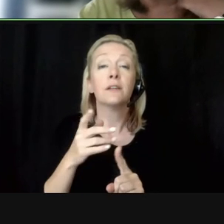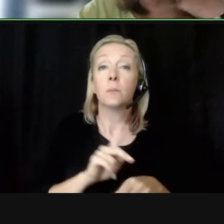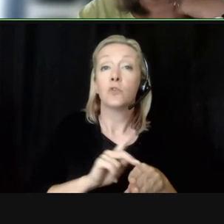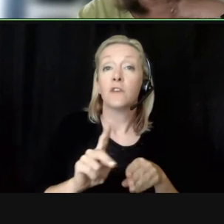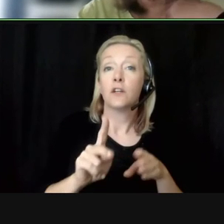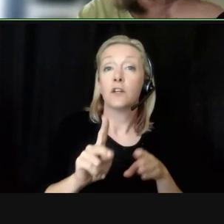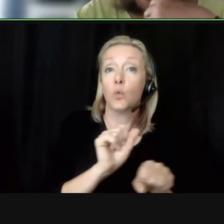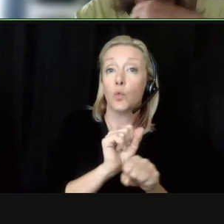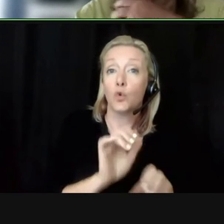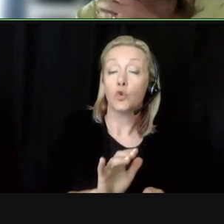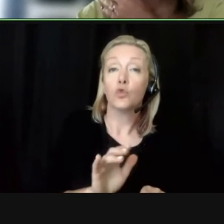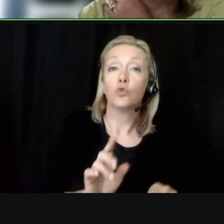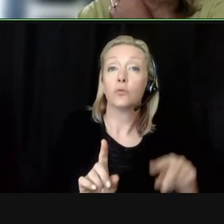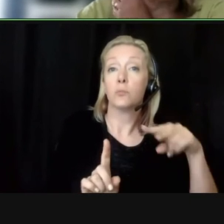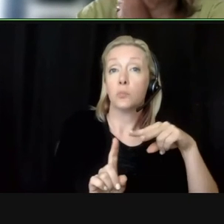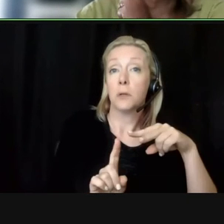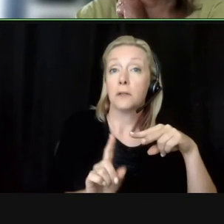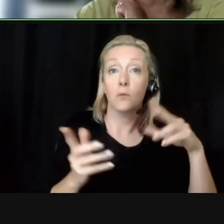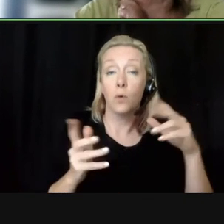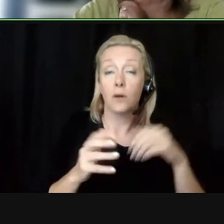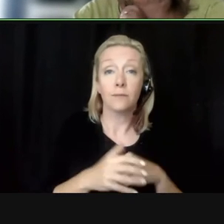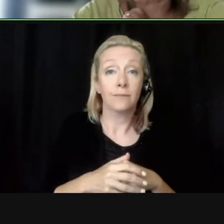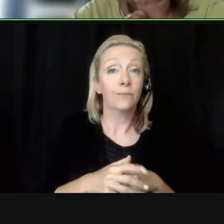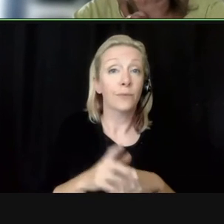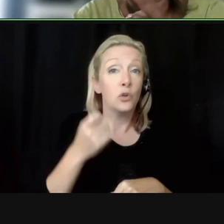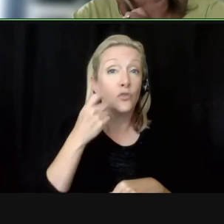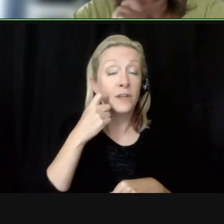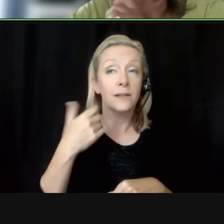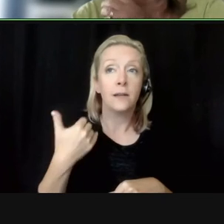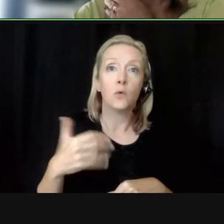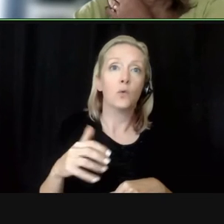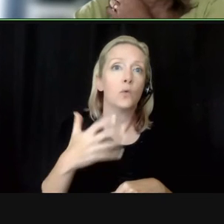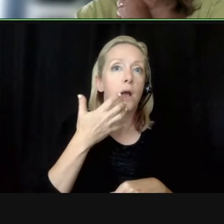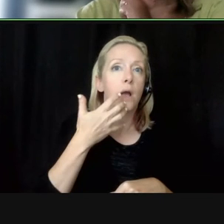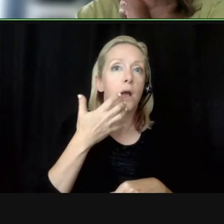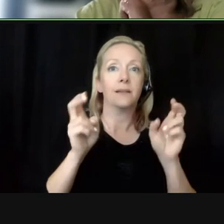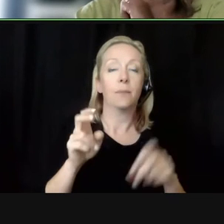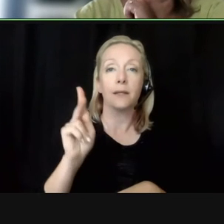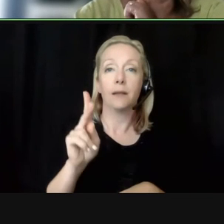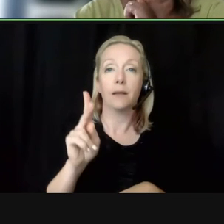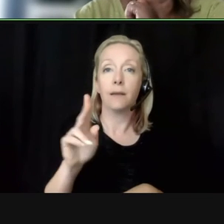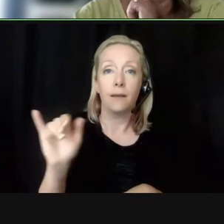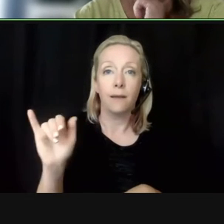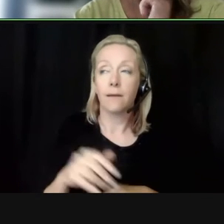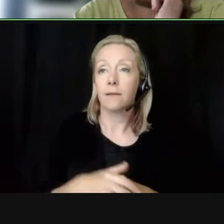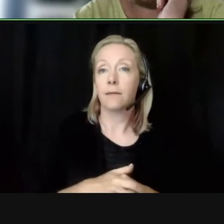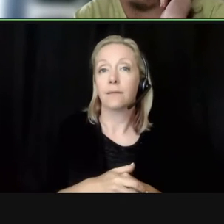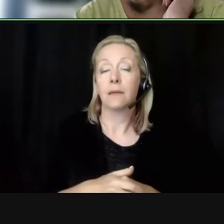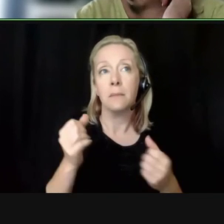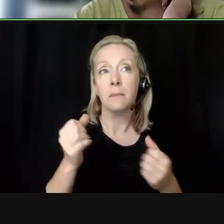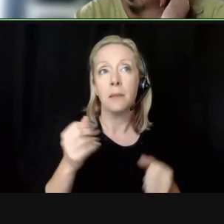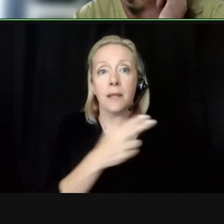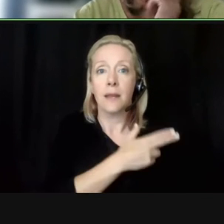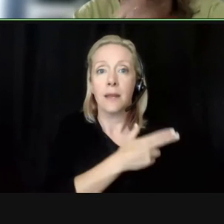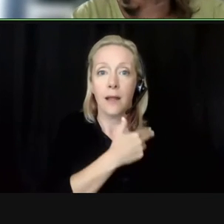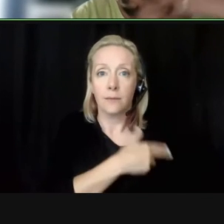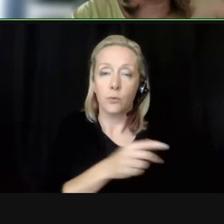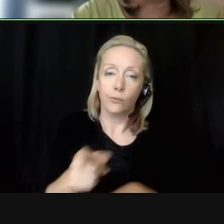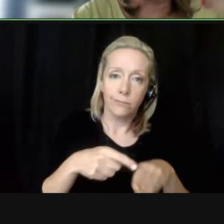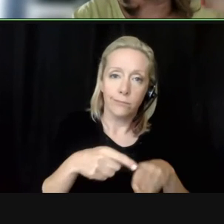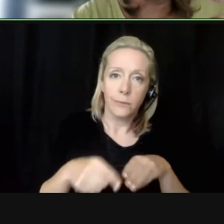hot topic at Kennedy Krieger Institute, and a lot of the hospitals that deal with children